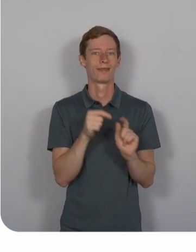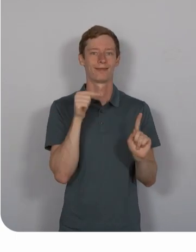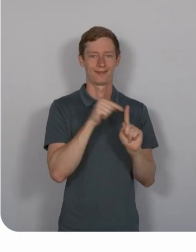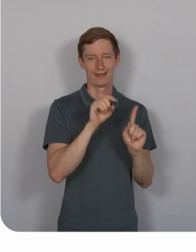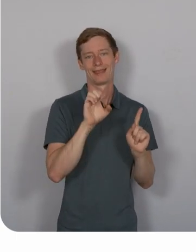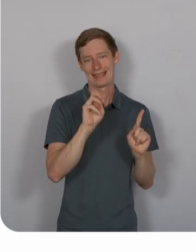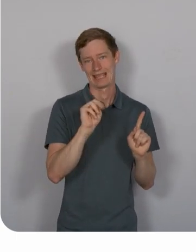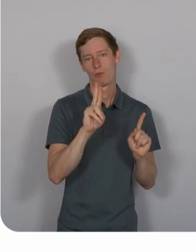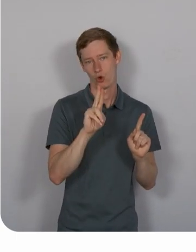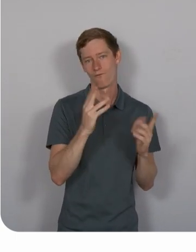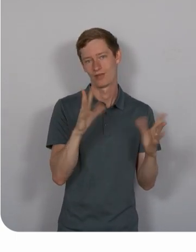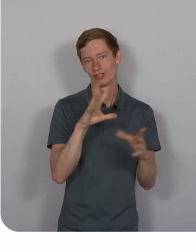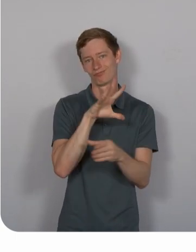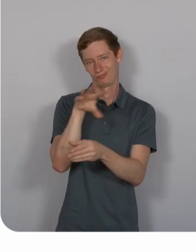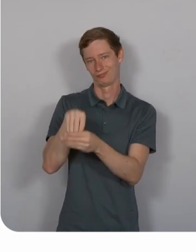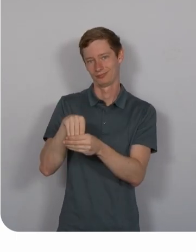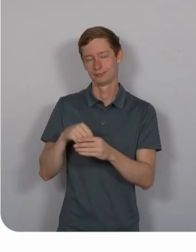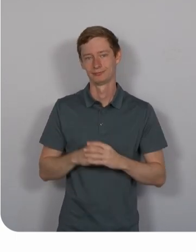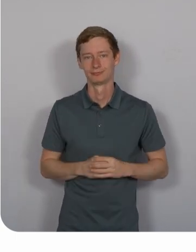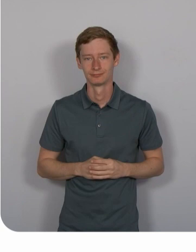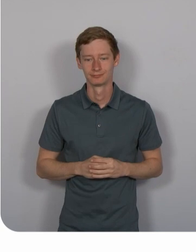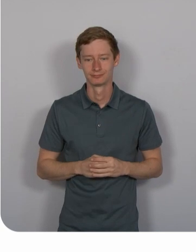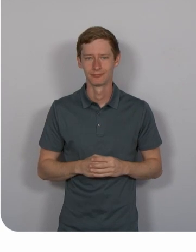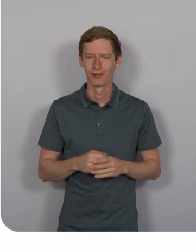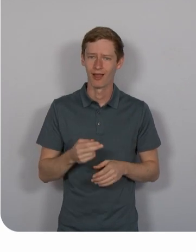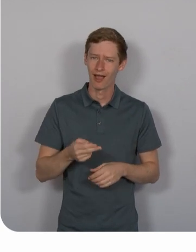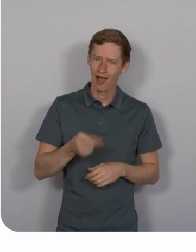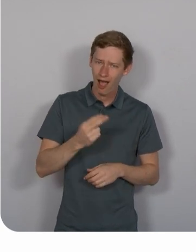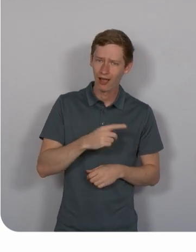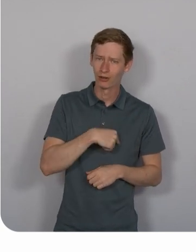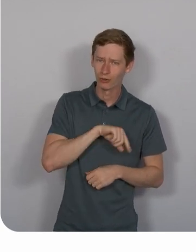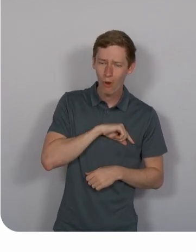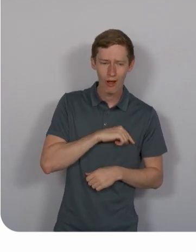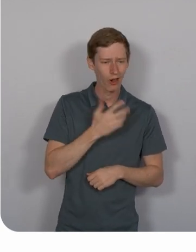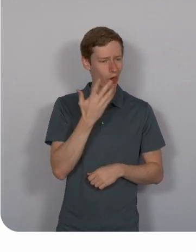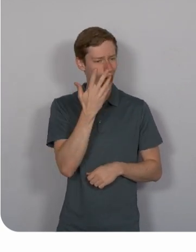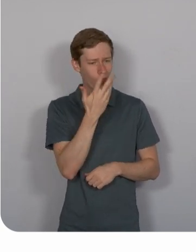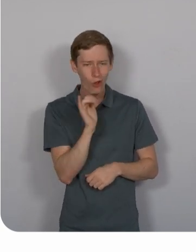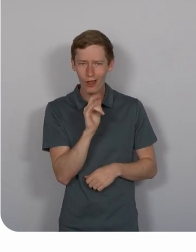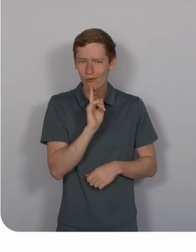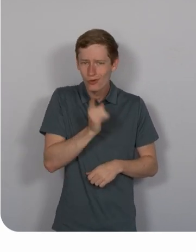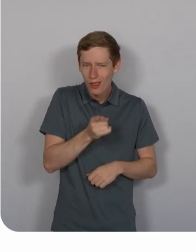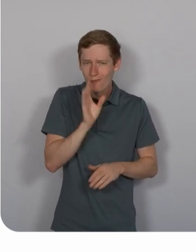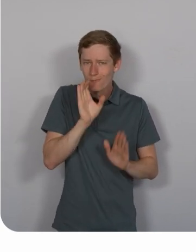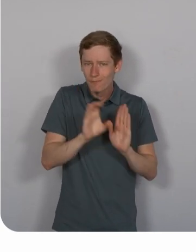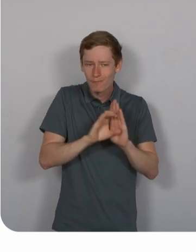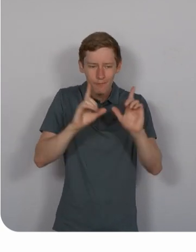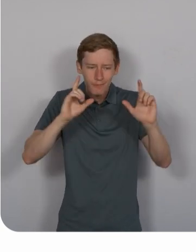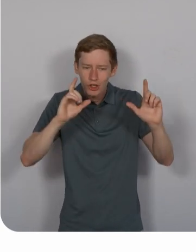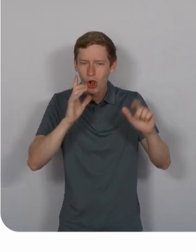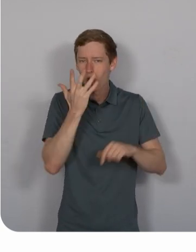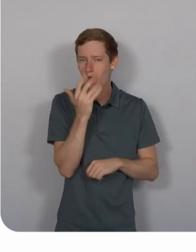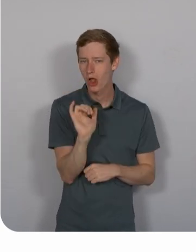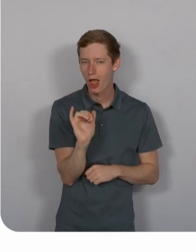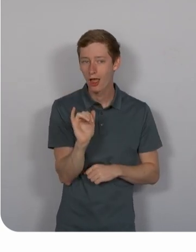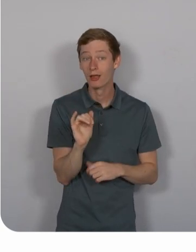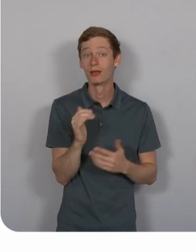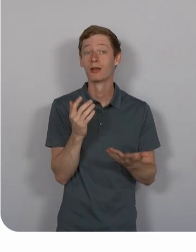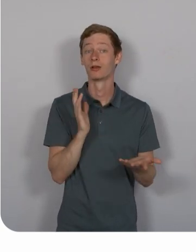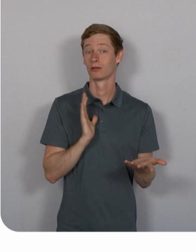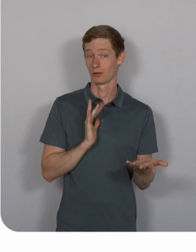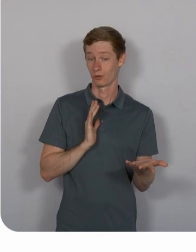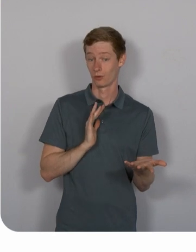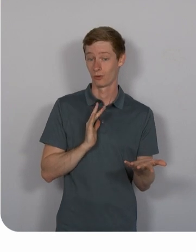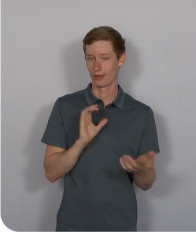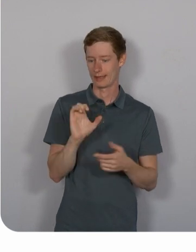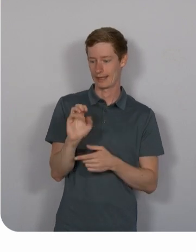it's, you know, it's they're high quality, photorealistic. But you know, one of the coolest things is that EMU